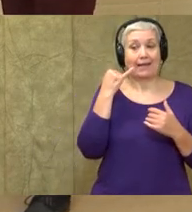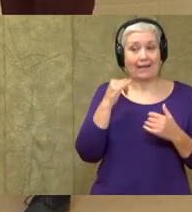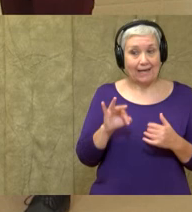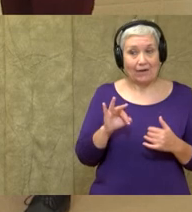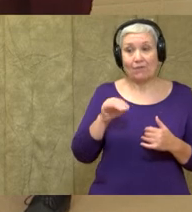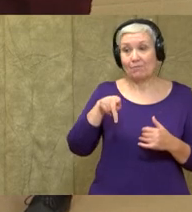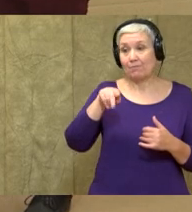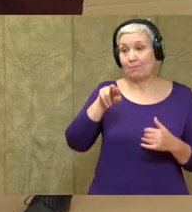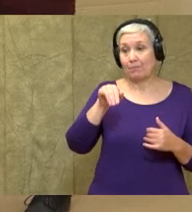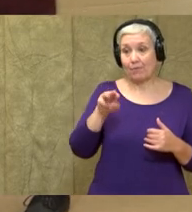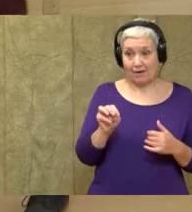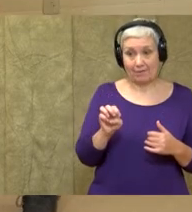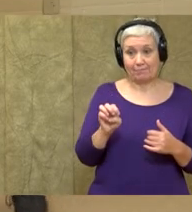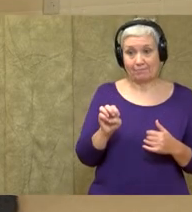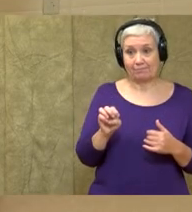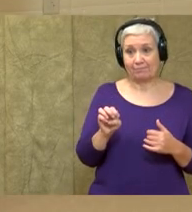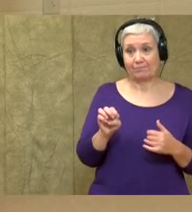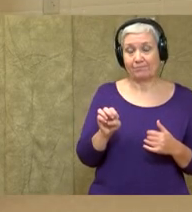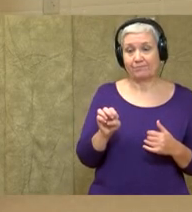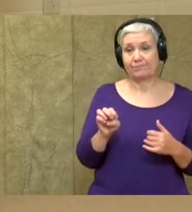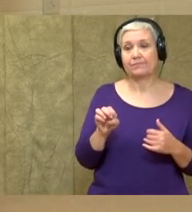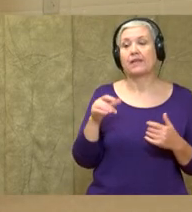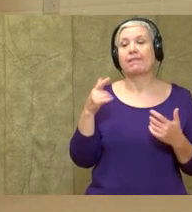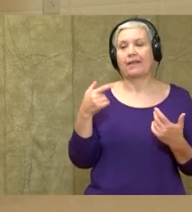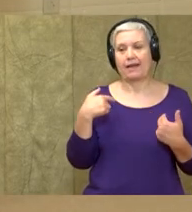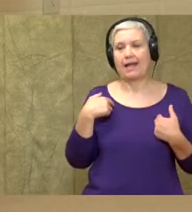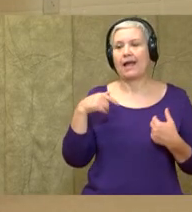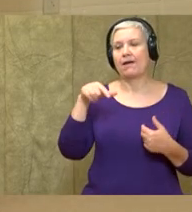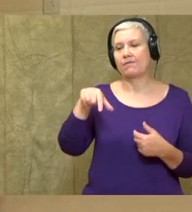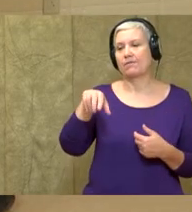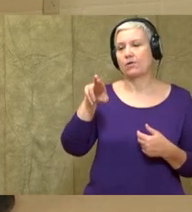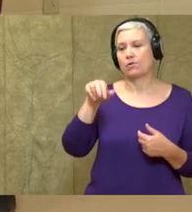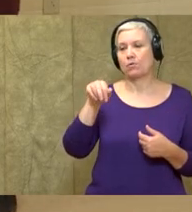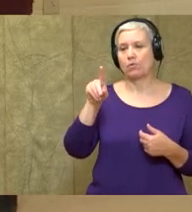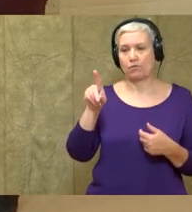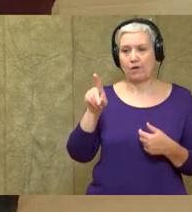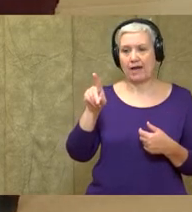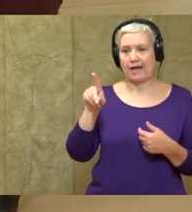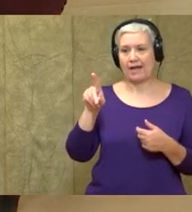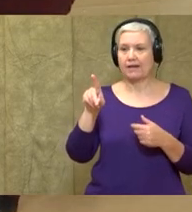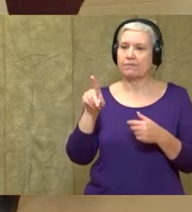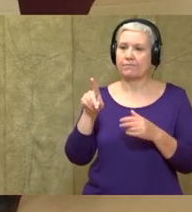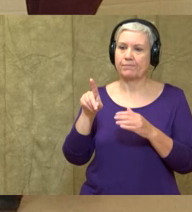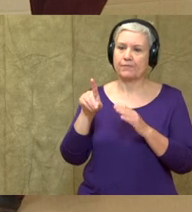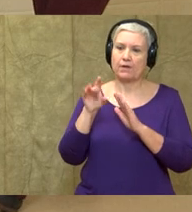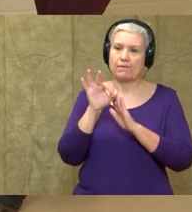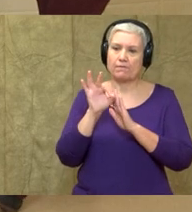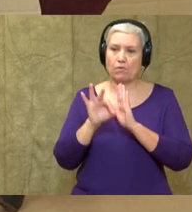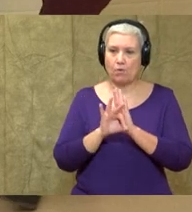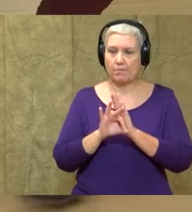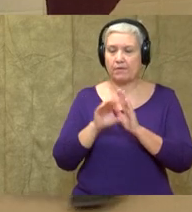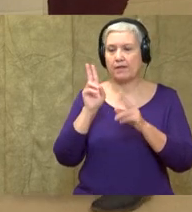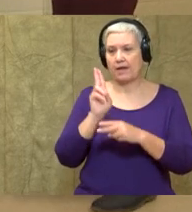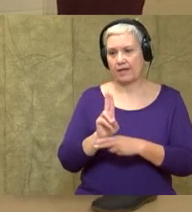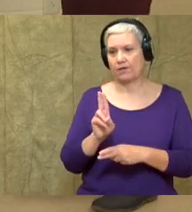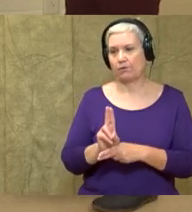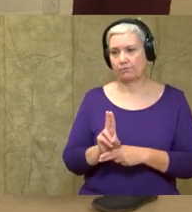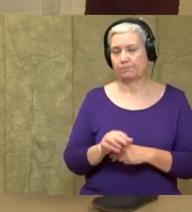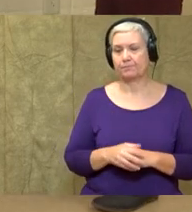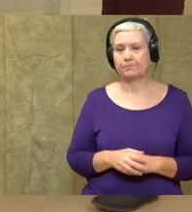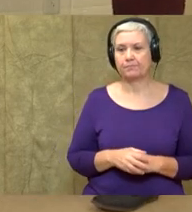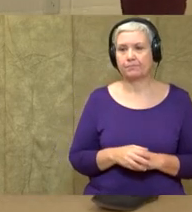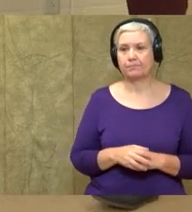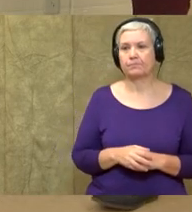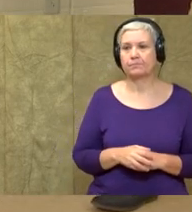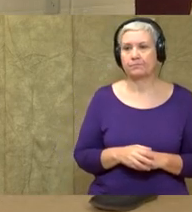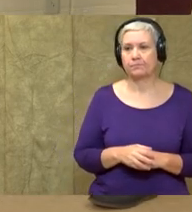can't factor it, then I have the quadratic formula that I can use. And then lastly, if I'm looking at a standard